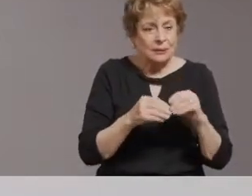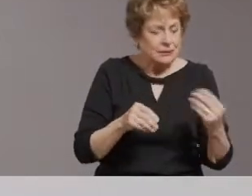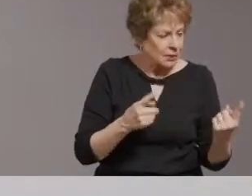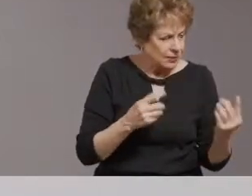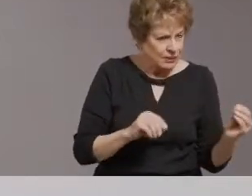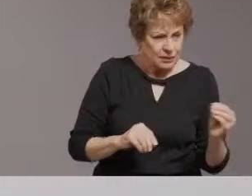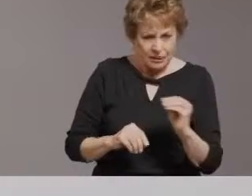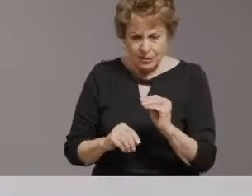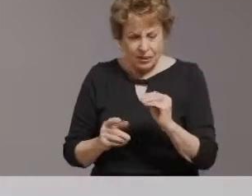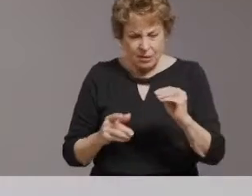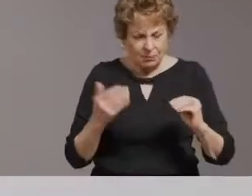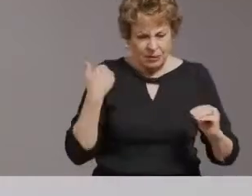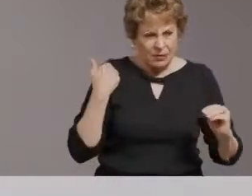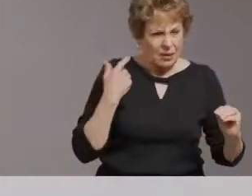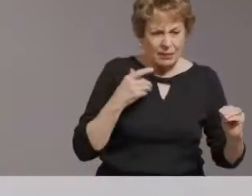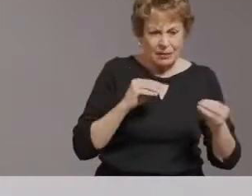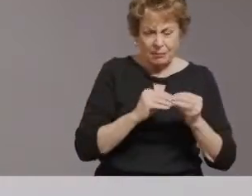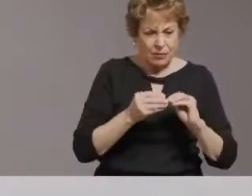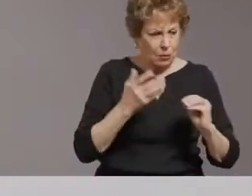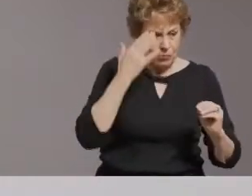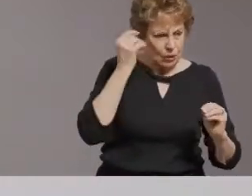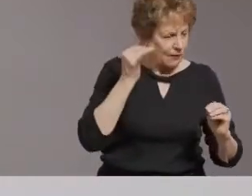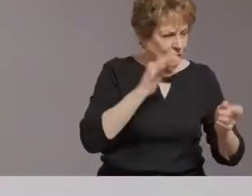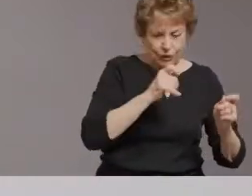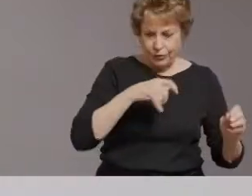cases on a day, because we are continuously doing that.